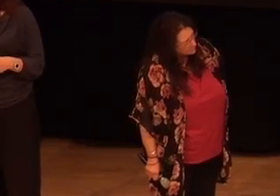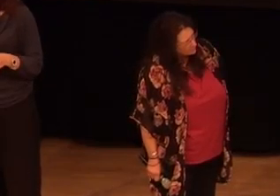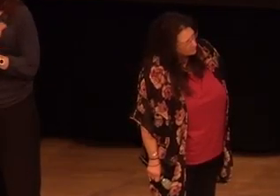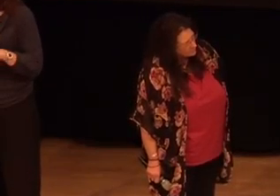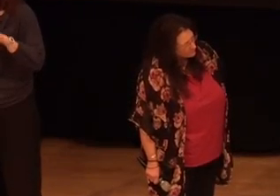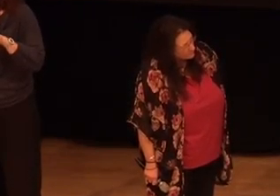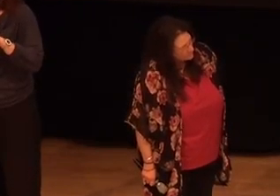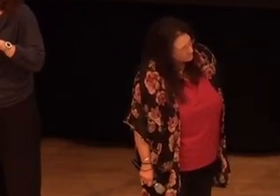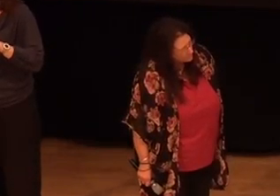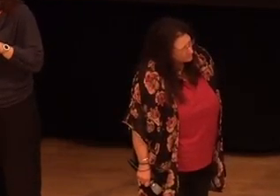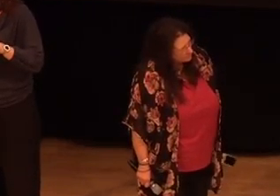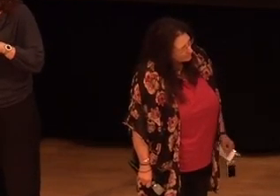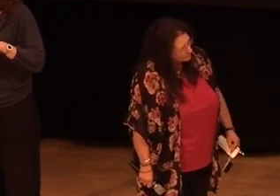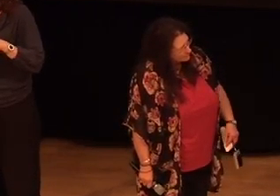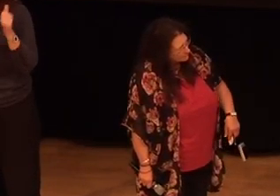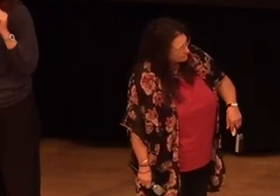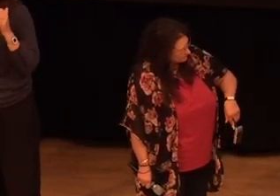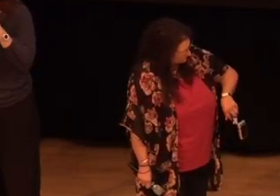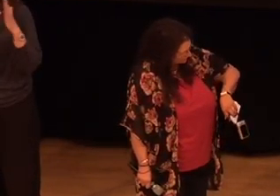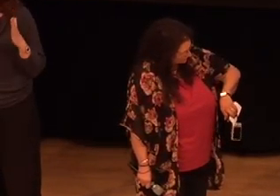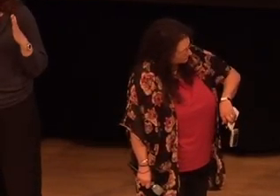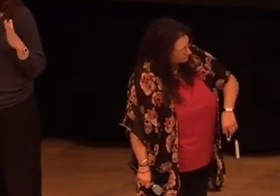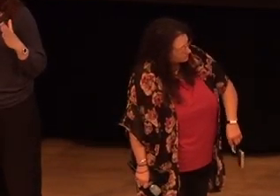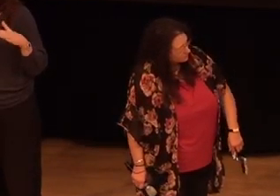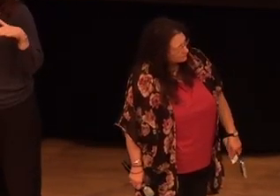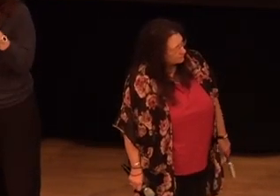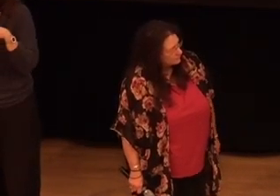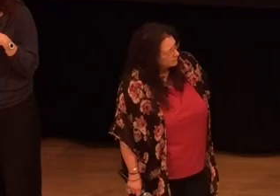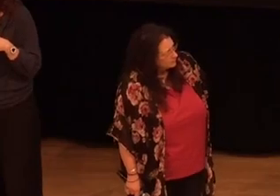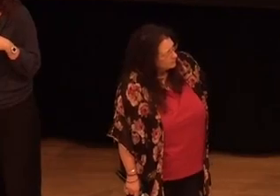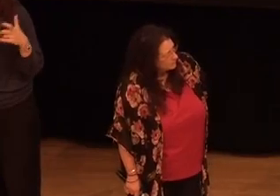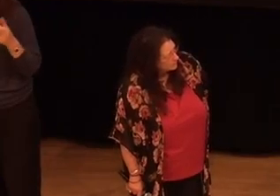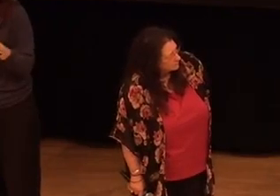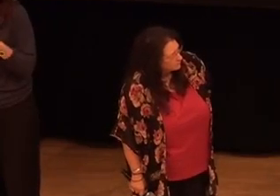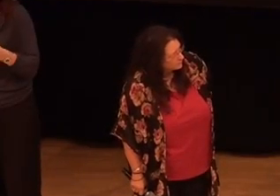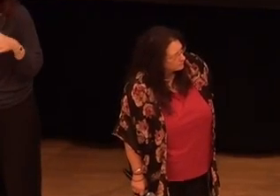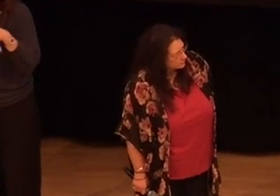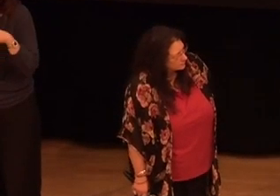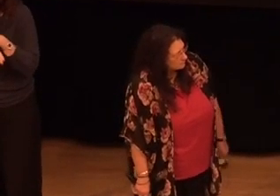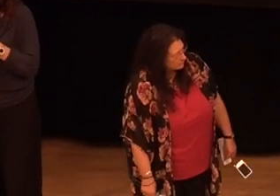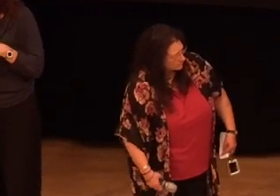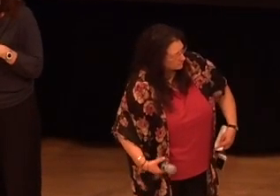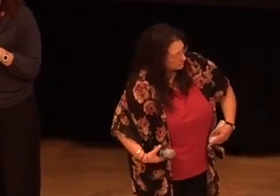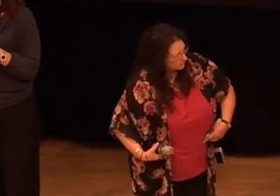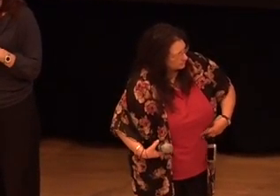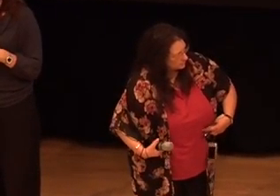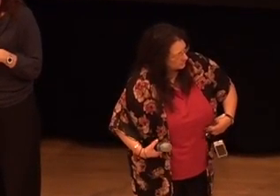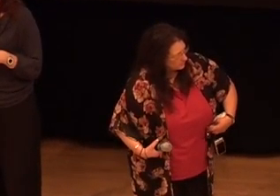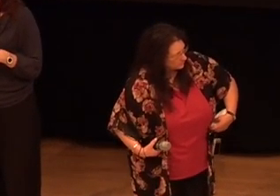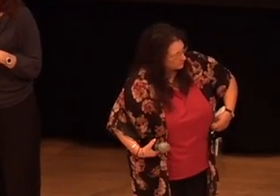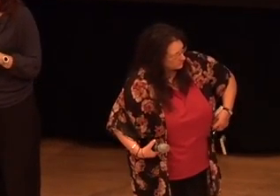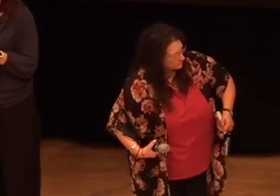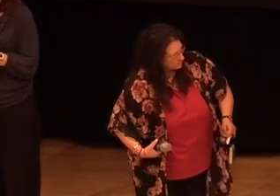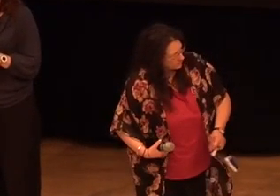all kinds of cinemas, any cinema that's accessible. They're very, very big on access. And they generally book them in off-peak times.